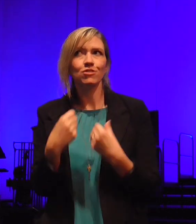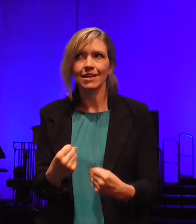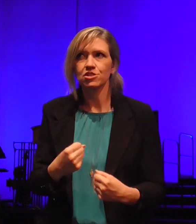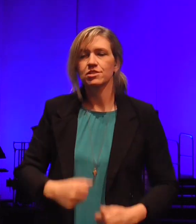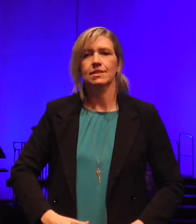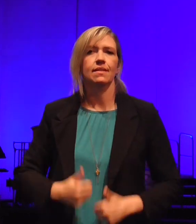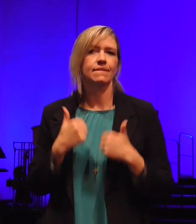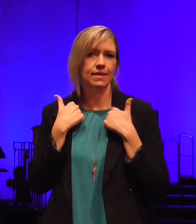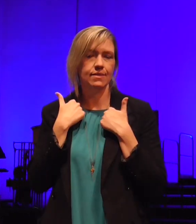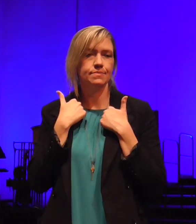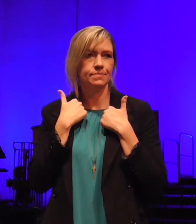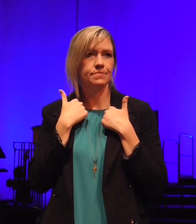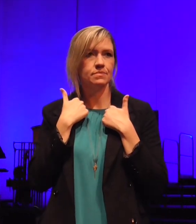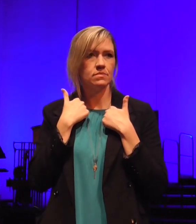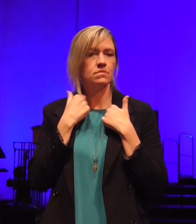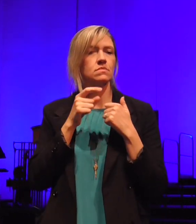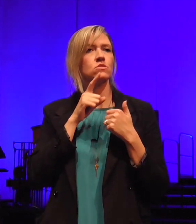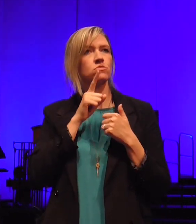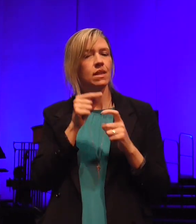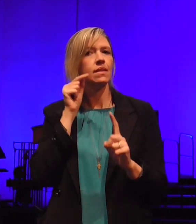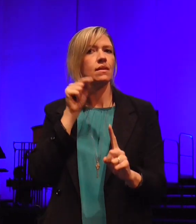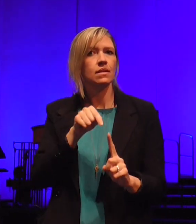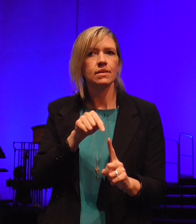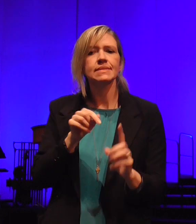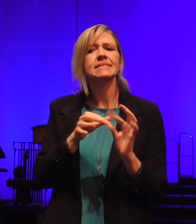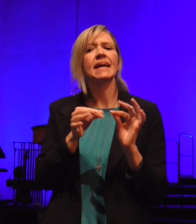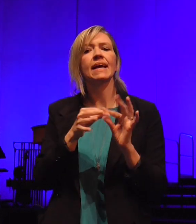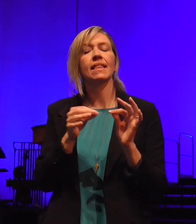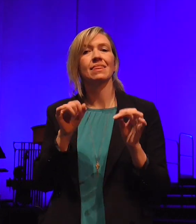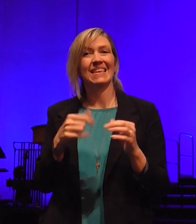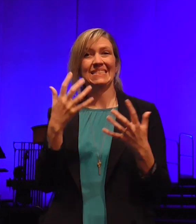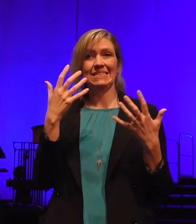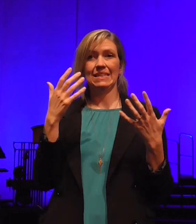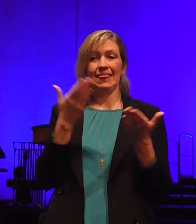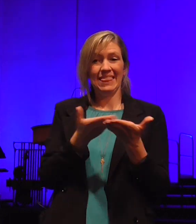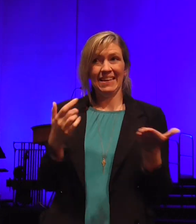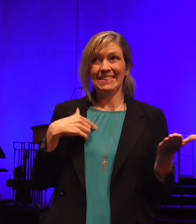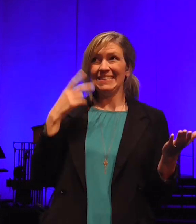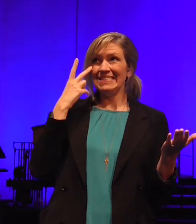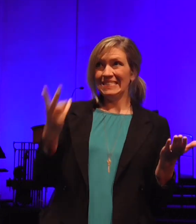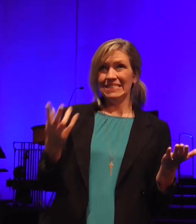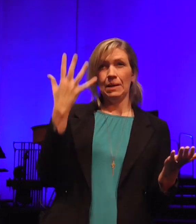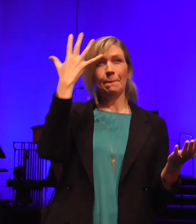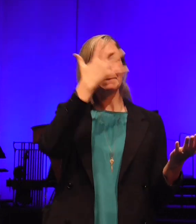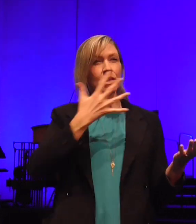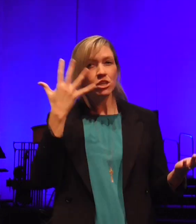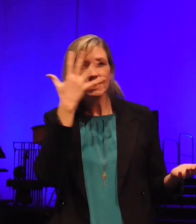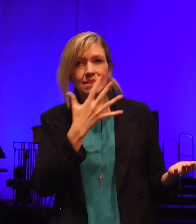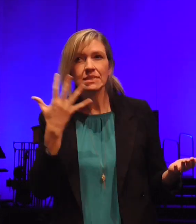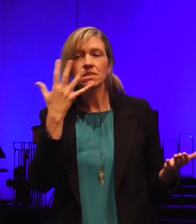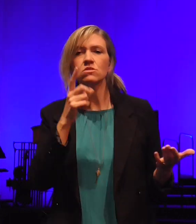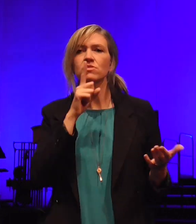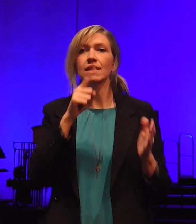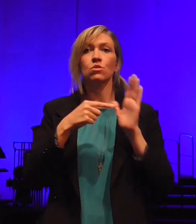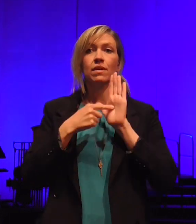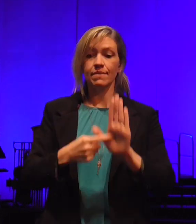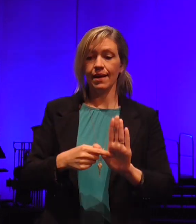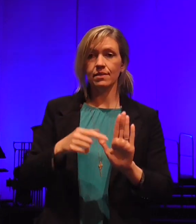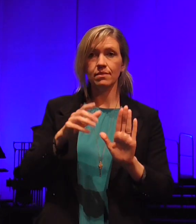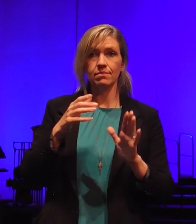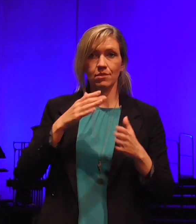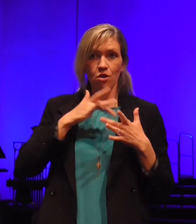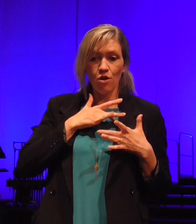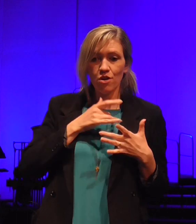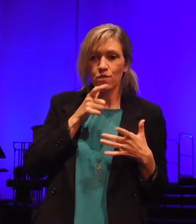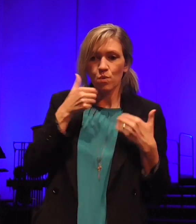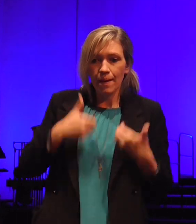courageous living. It's really about saying, these appearances in my life right now do not reflect the heart of who I am and